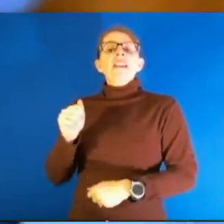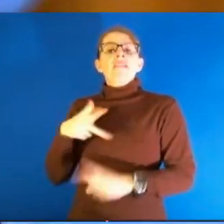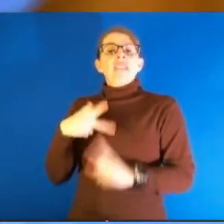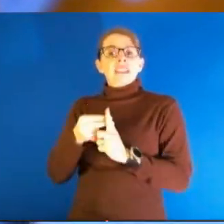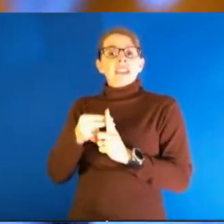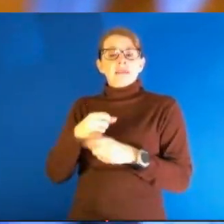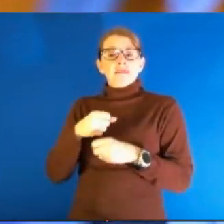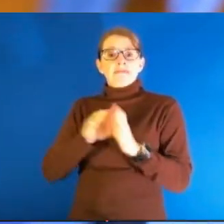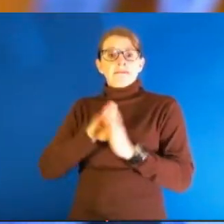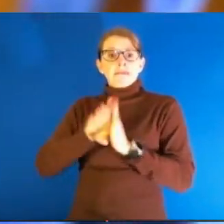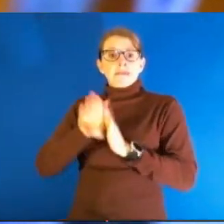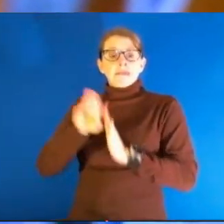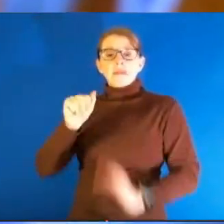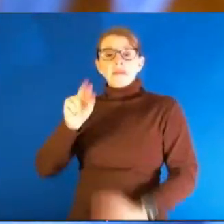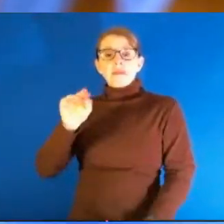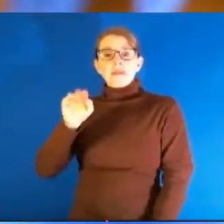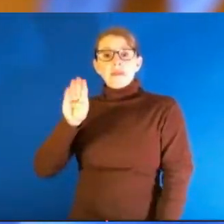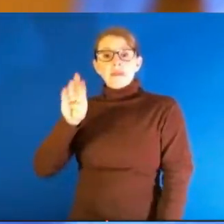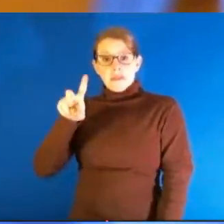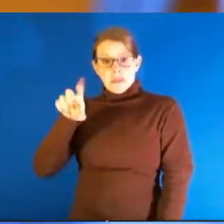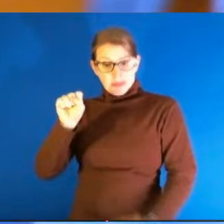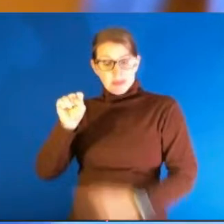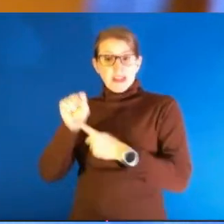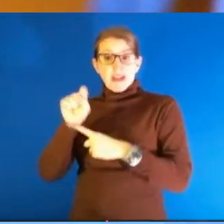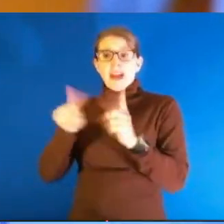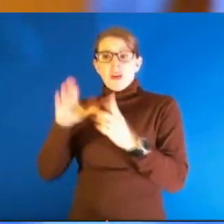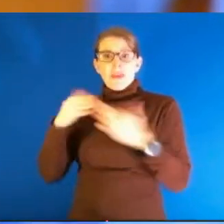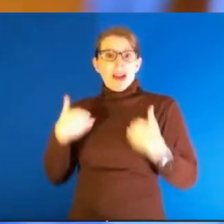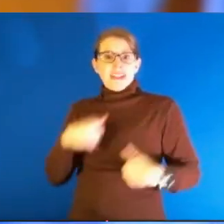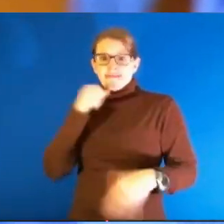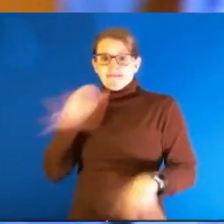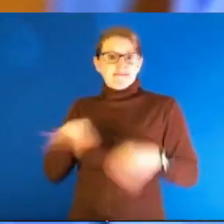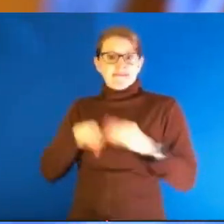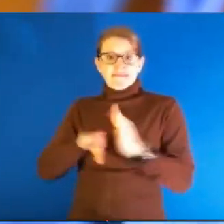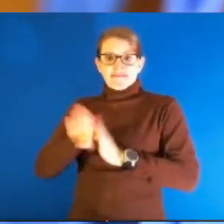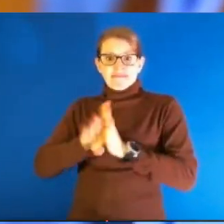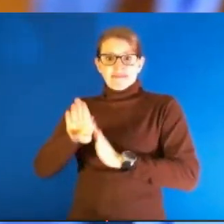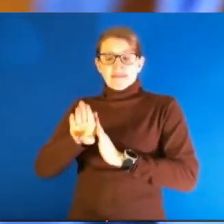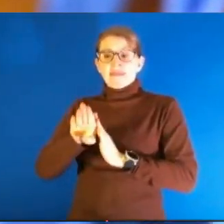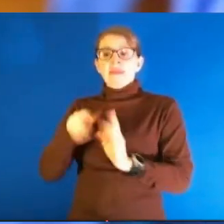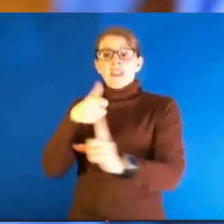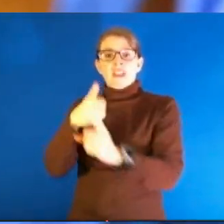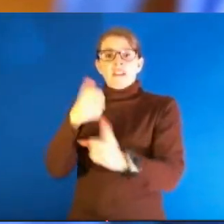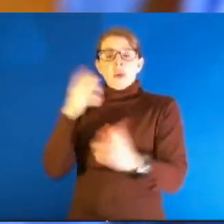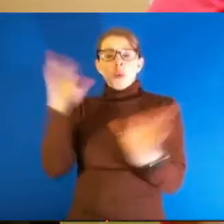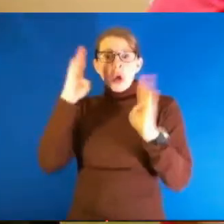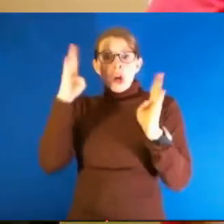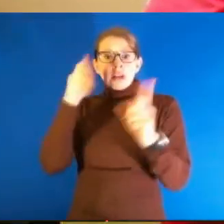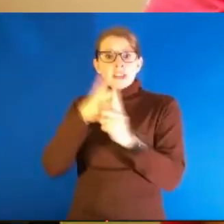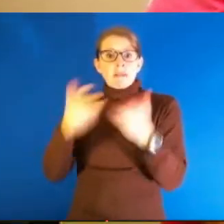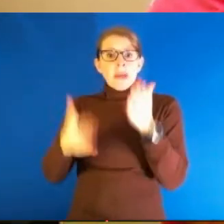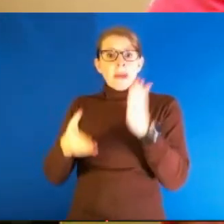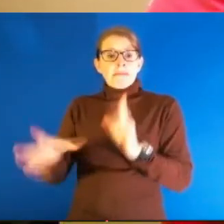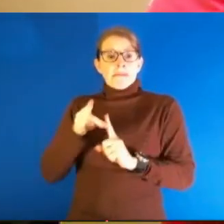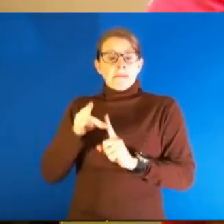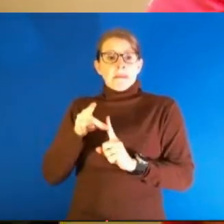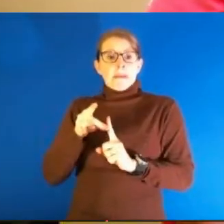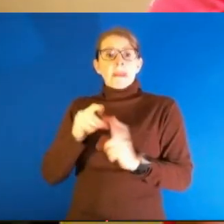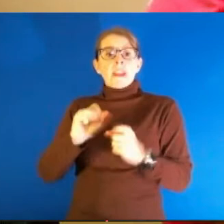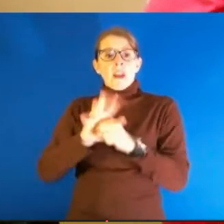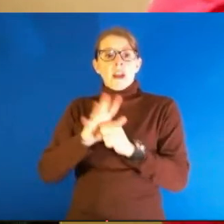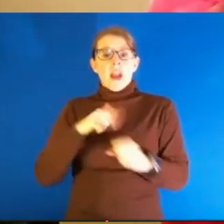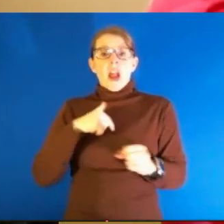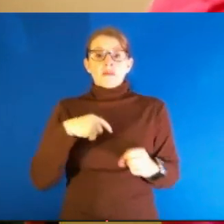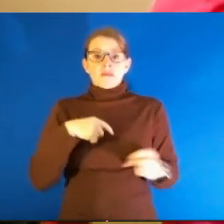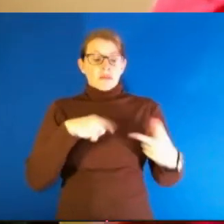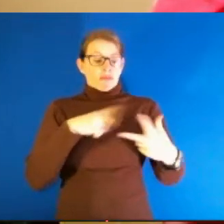creates antibodies for people like Peggy, and she has been so incredibly worried that she might catch COVID. We got the first two and we got the booster,